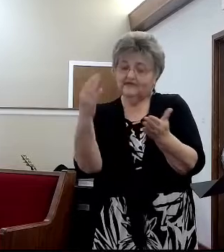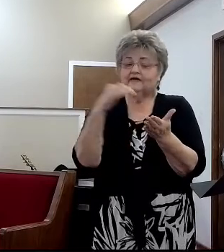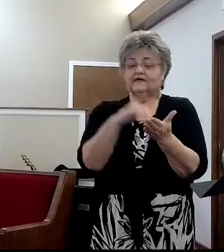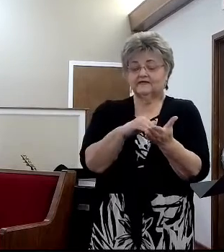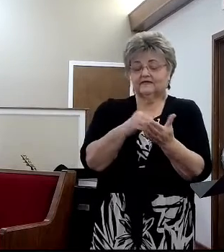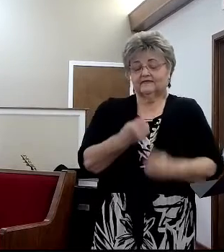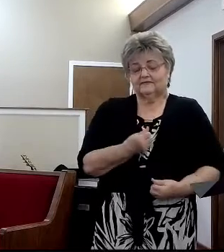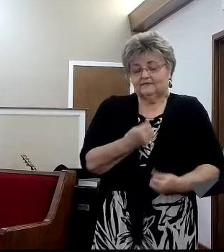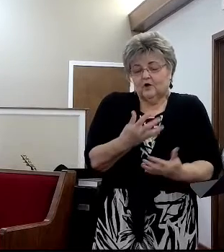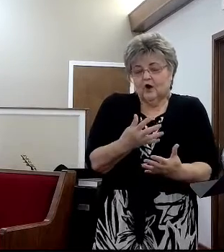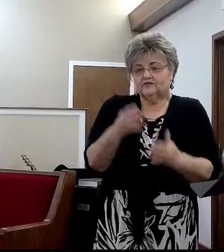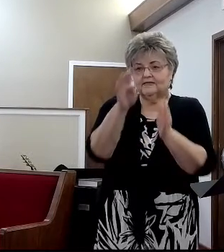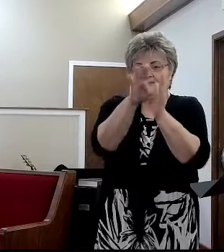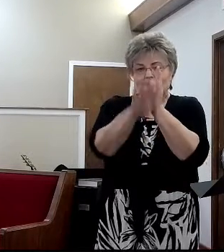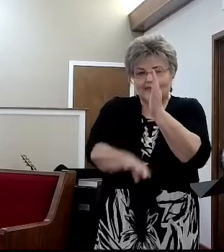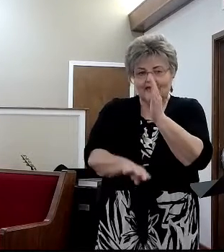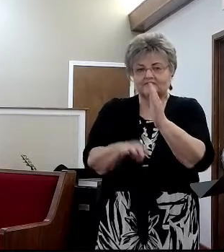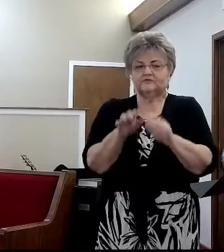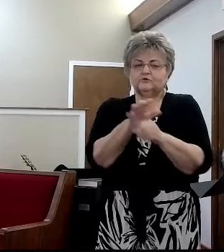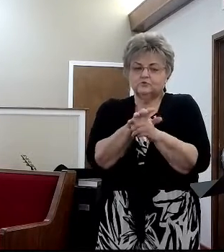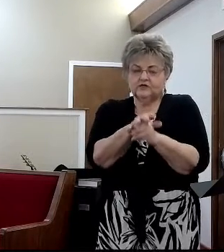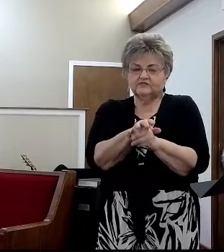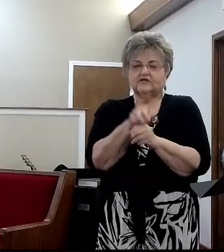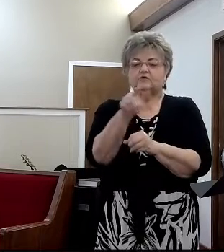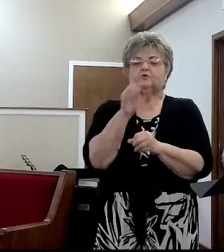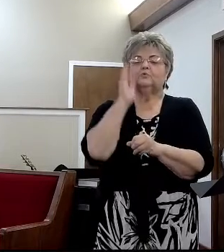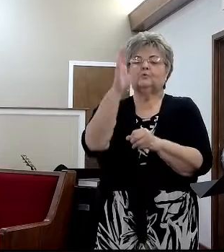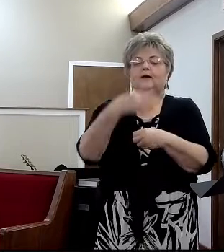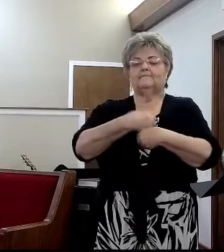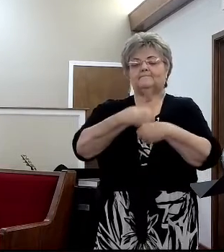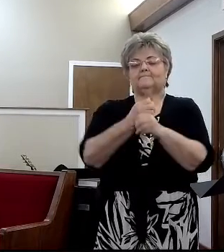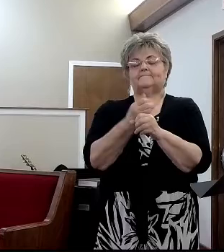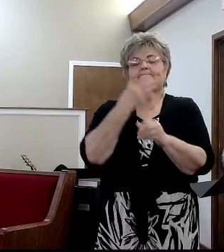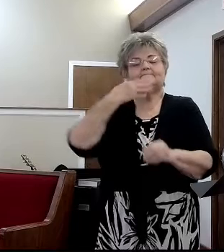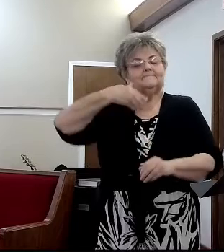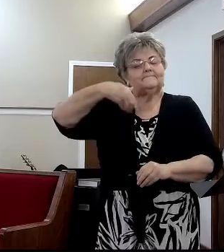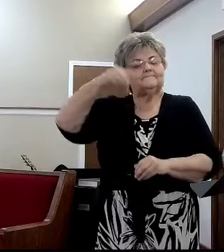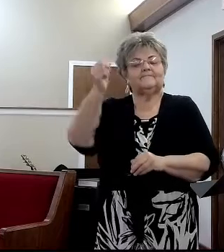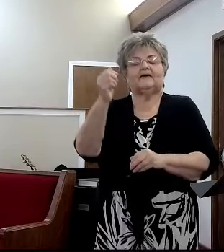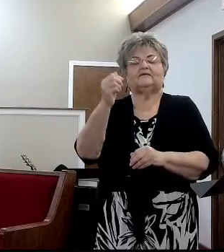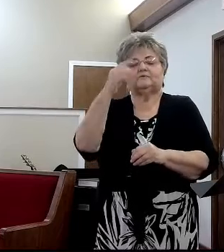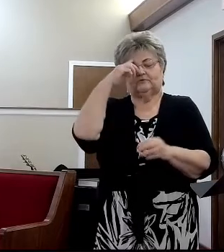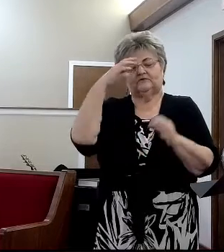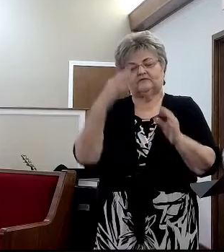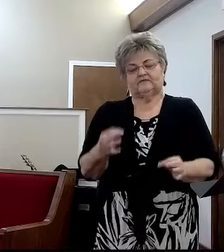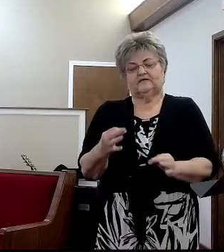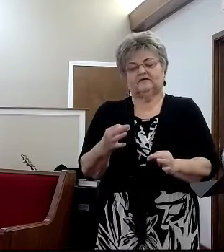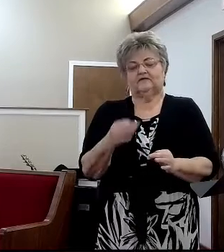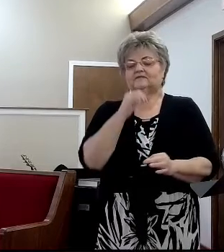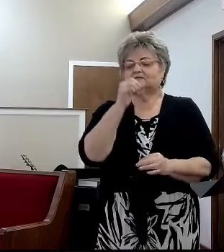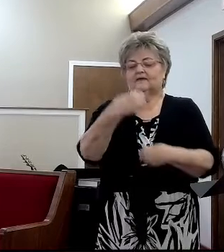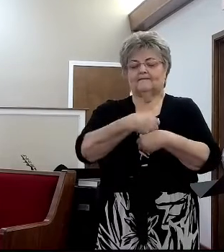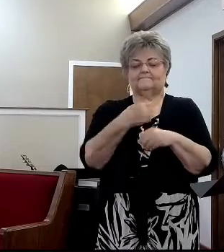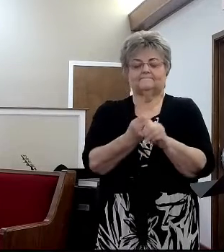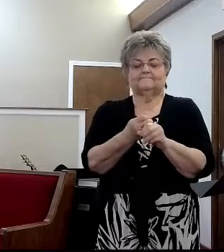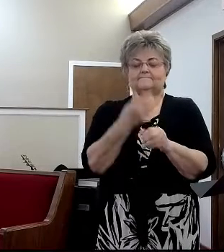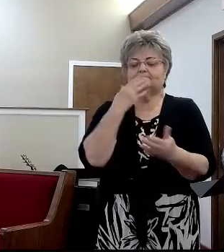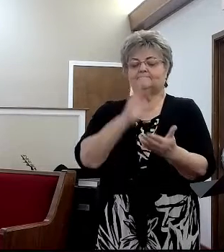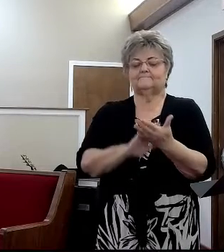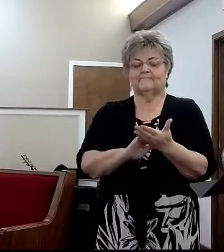cause you less stress. You're going to make better decisions and not make bad decisions in relationships, jobs,